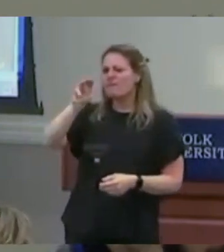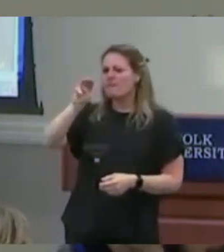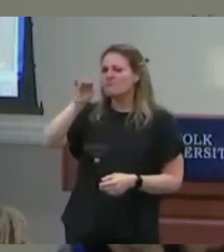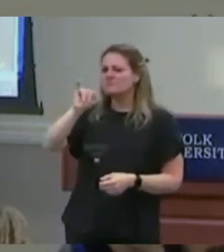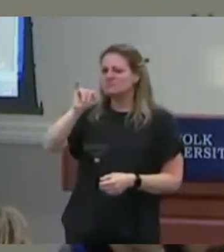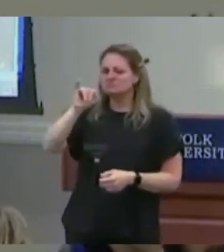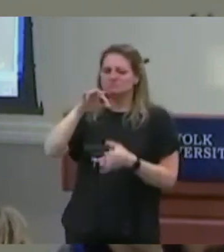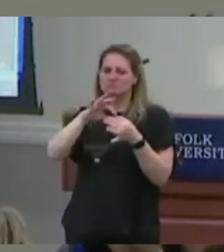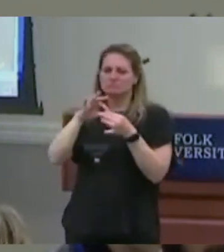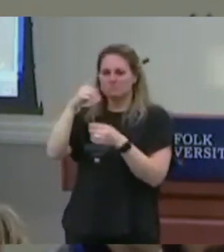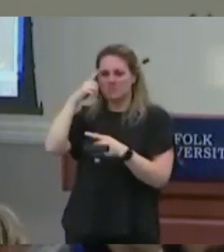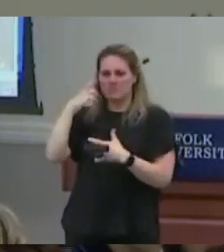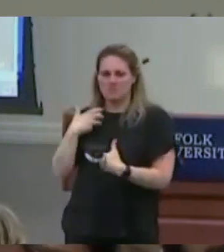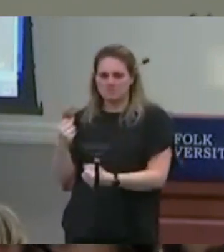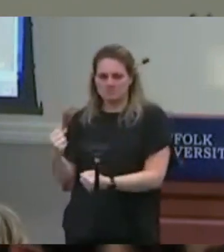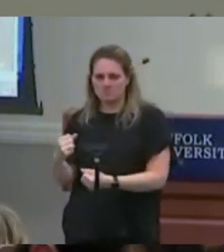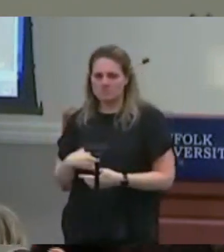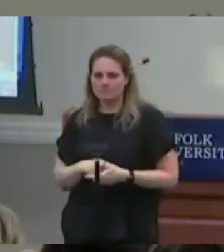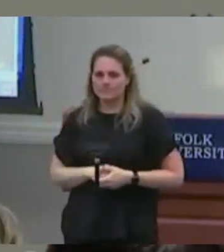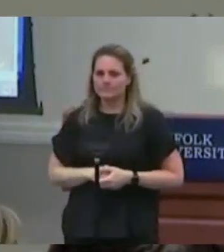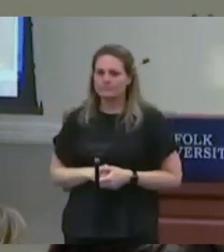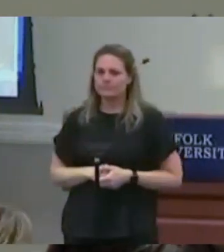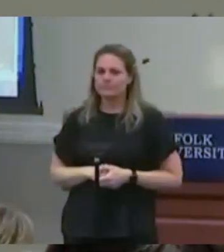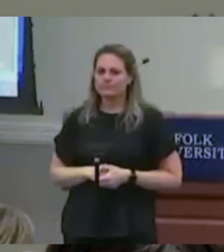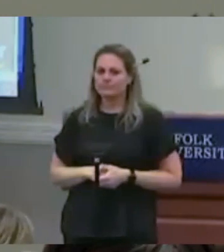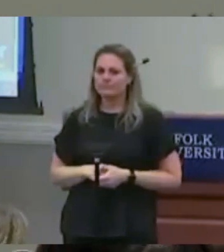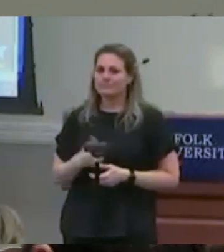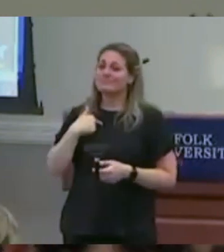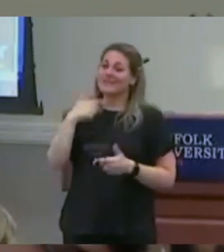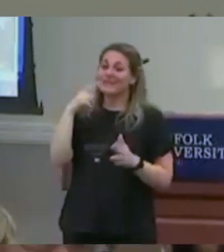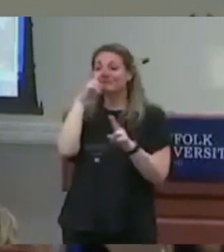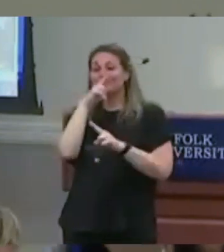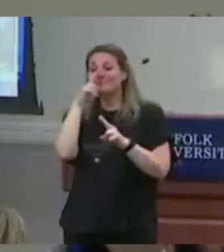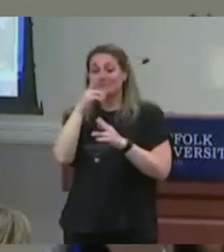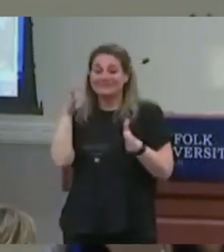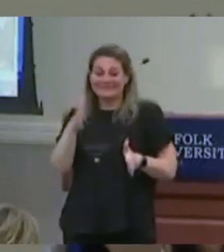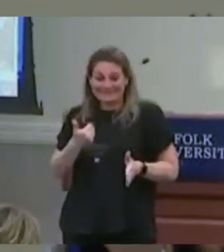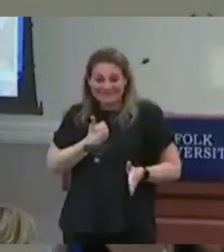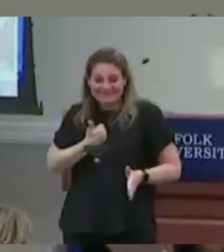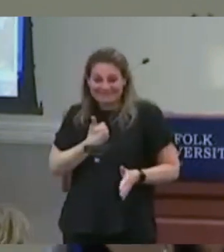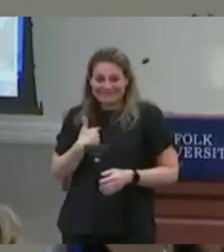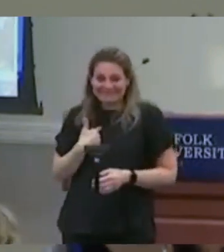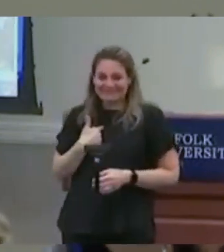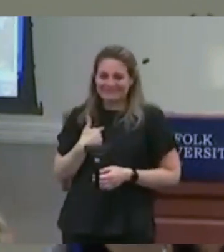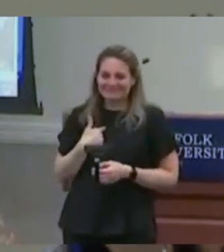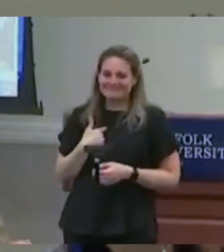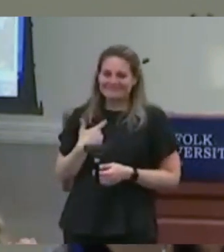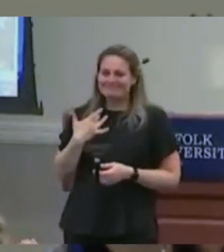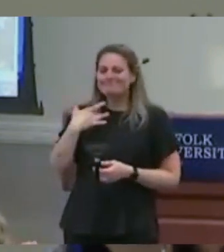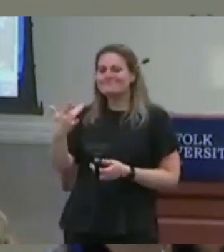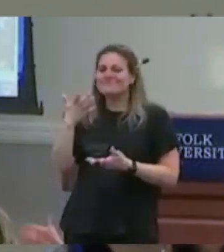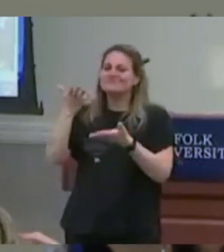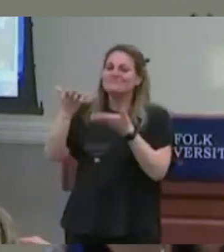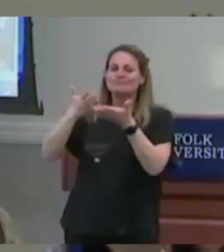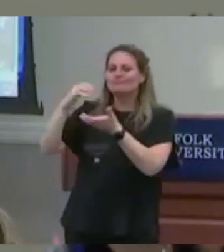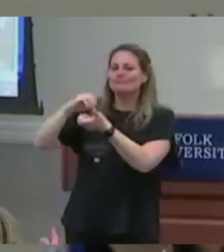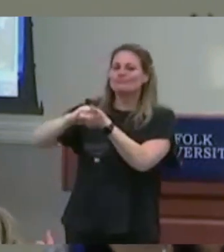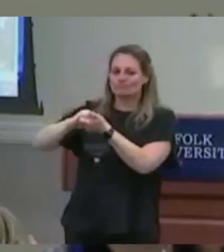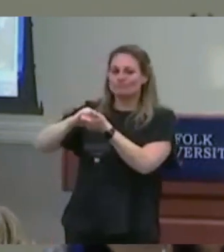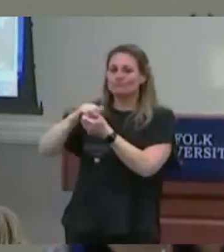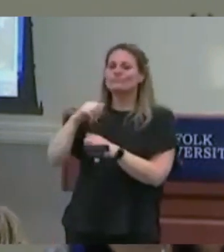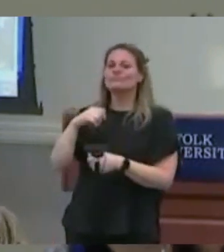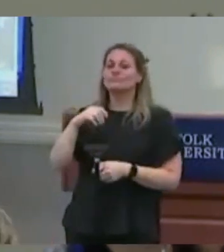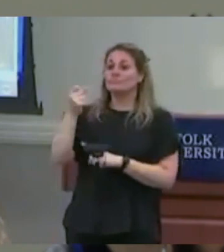for Disability Awareness Month, I'm partnering with a comedy festival from Seattle to come to Boston and do the